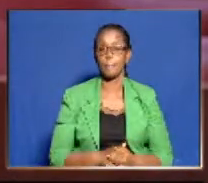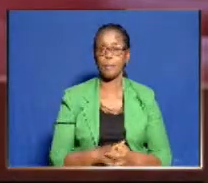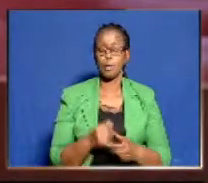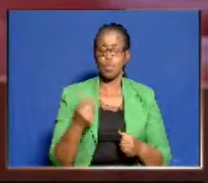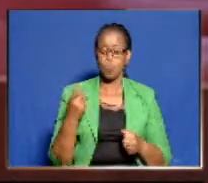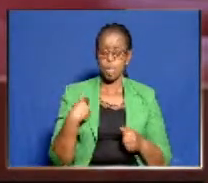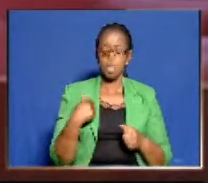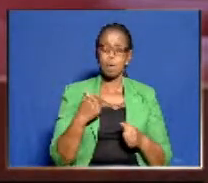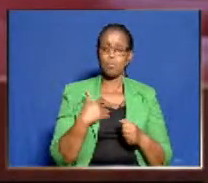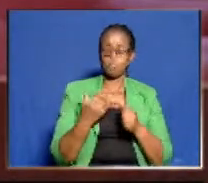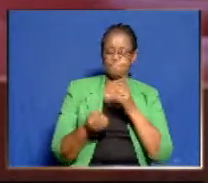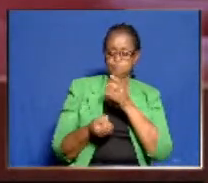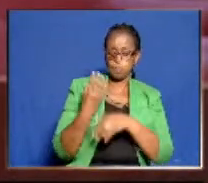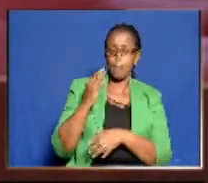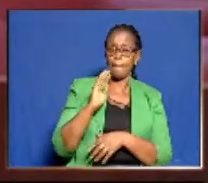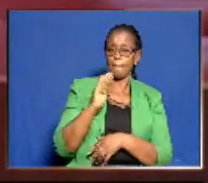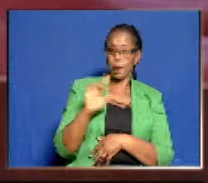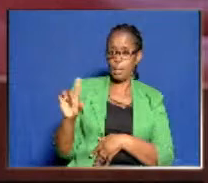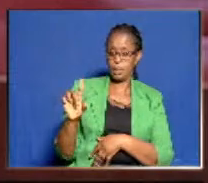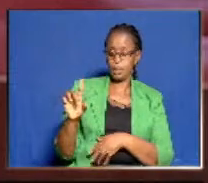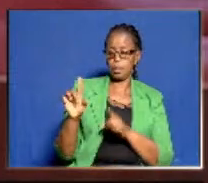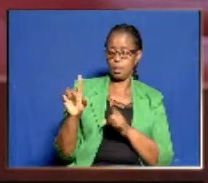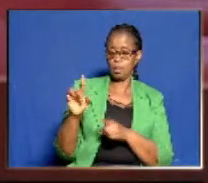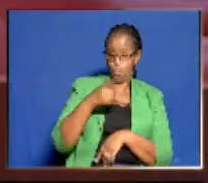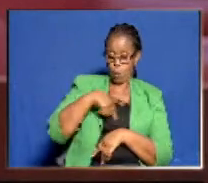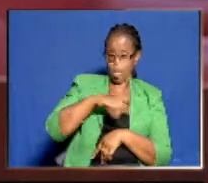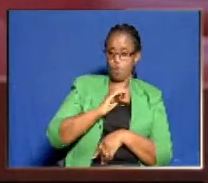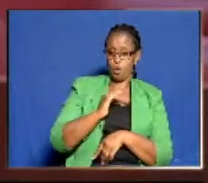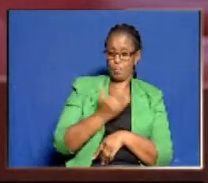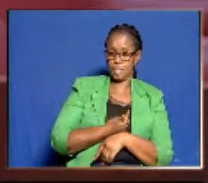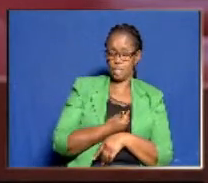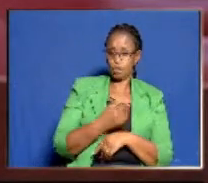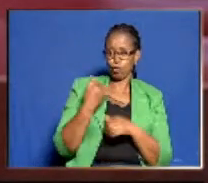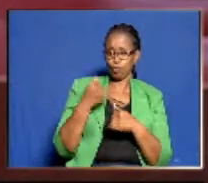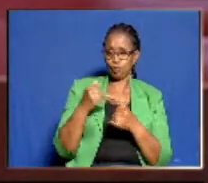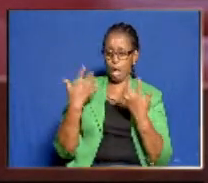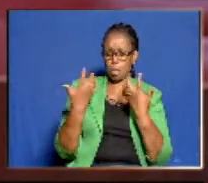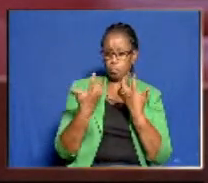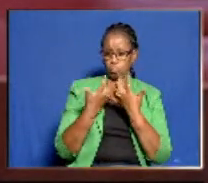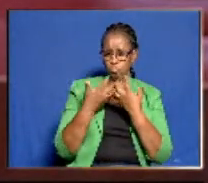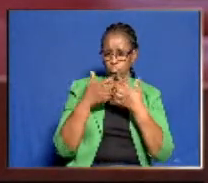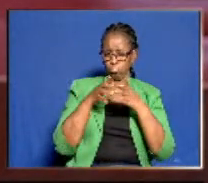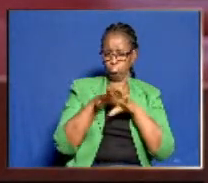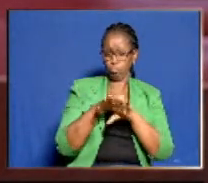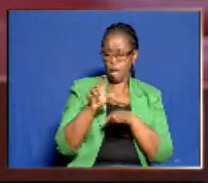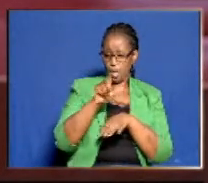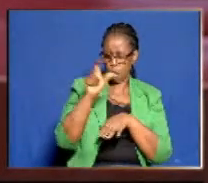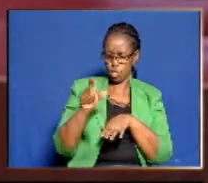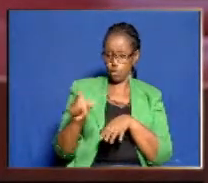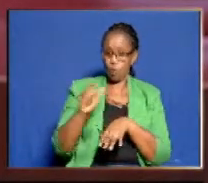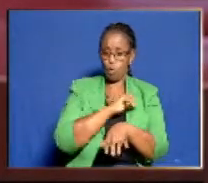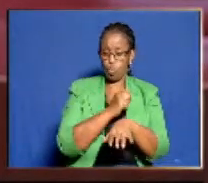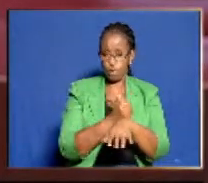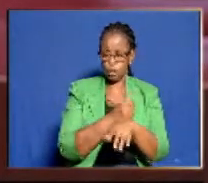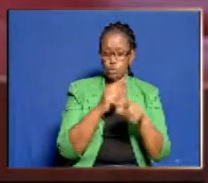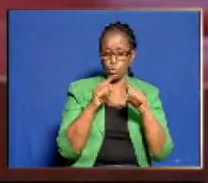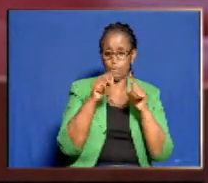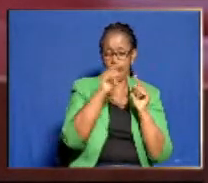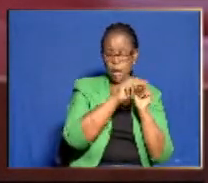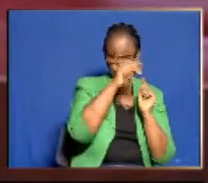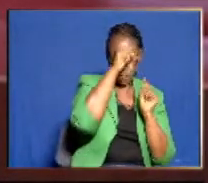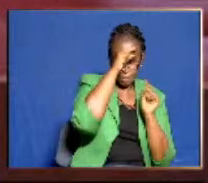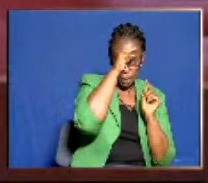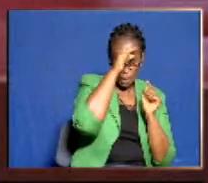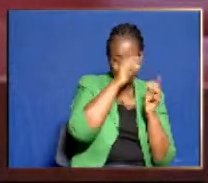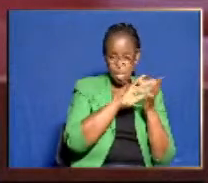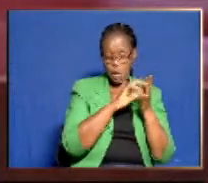bill as a committee to align the RDS, the regional authorities, to national government so that they can be